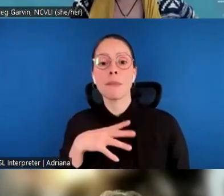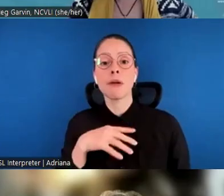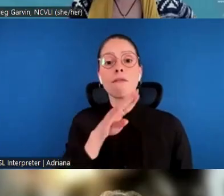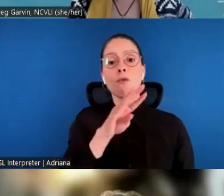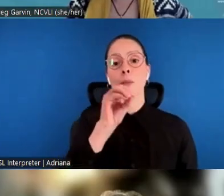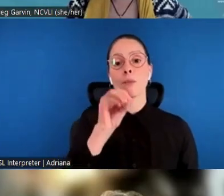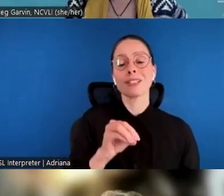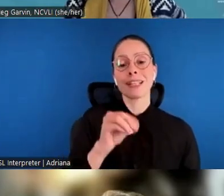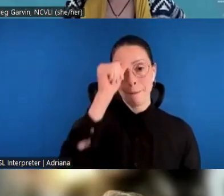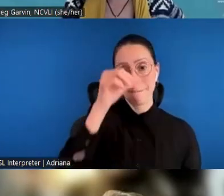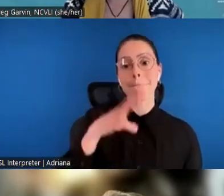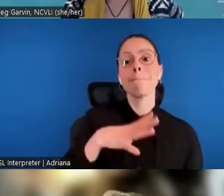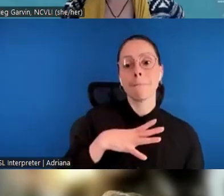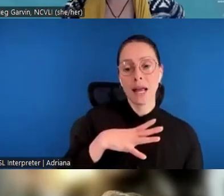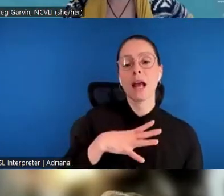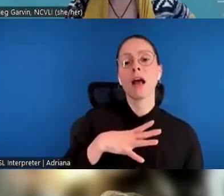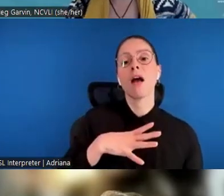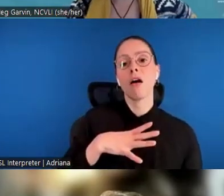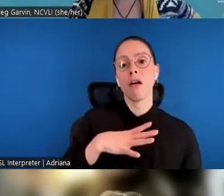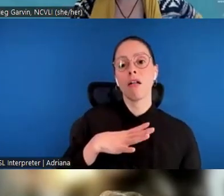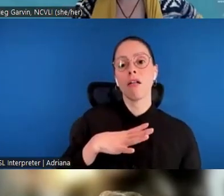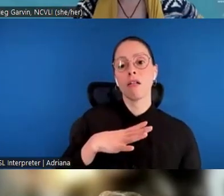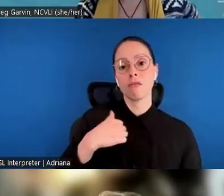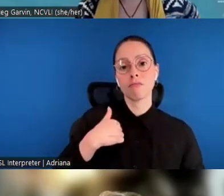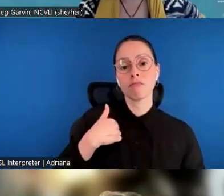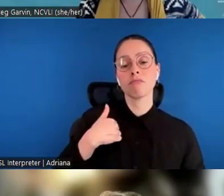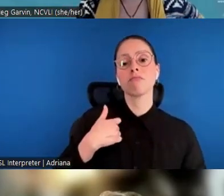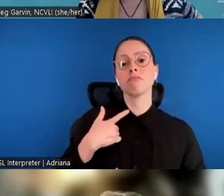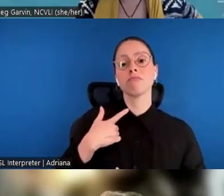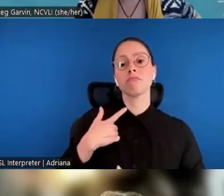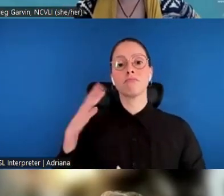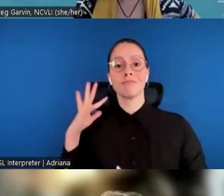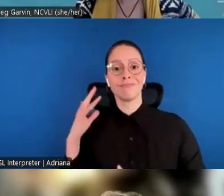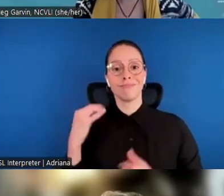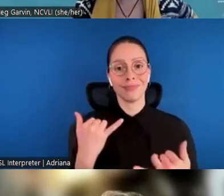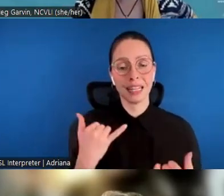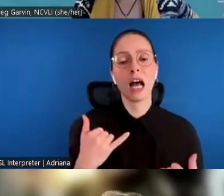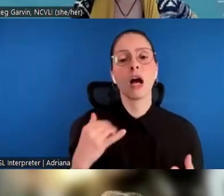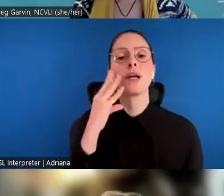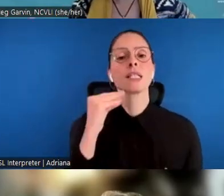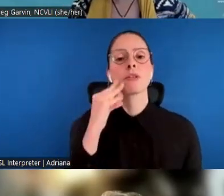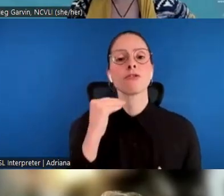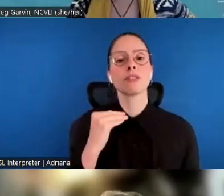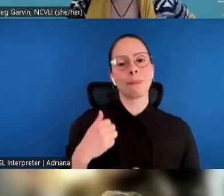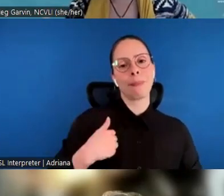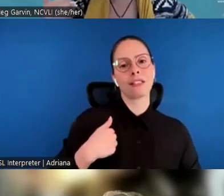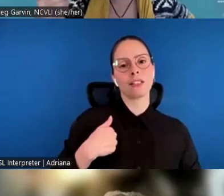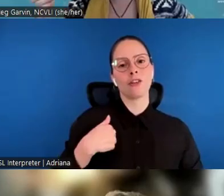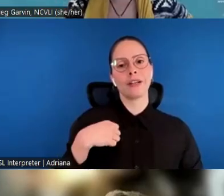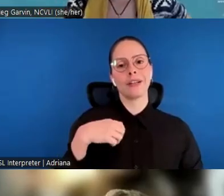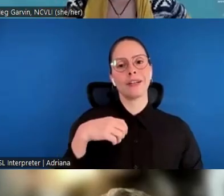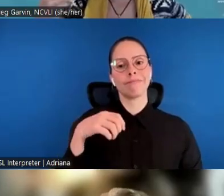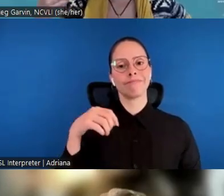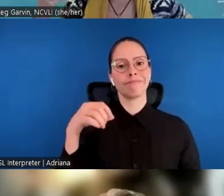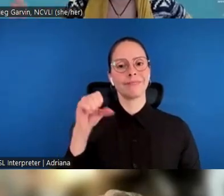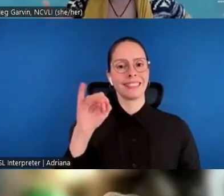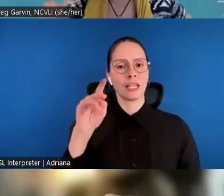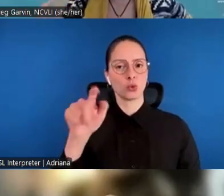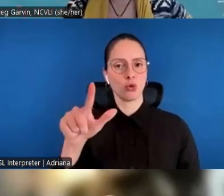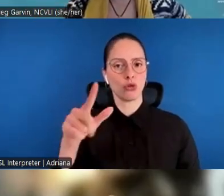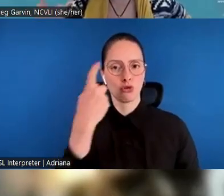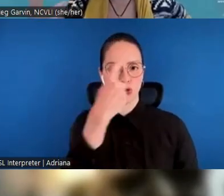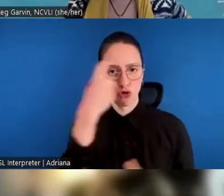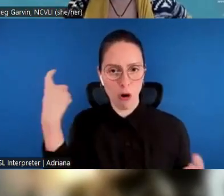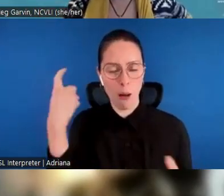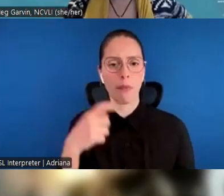military personnel and veterans have experienced military sexual trauma. Domestic violence, stalking, all